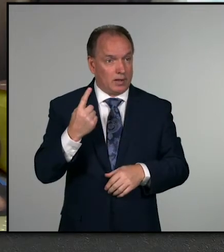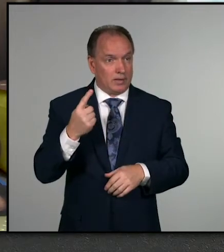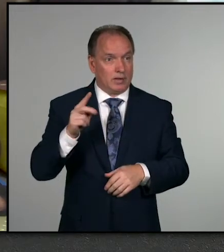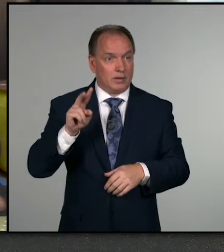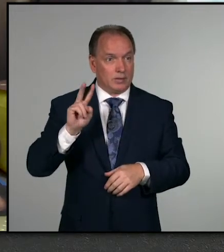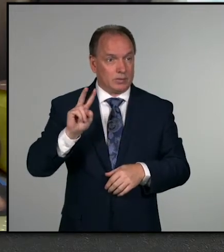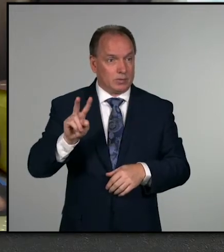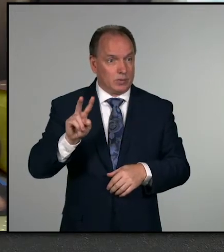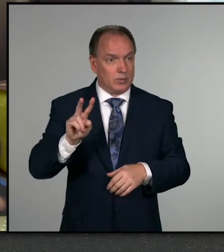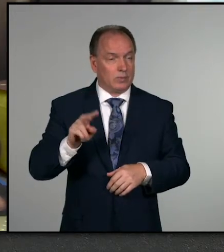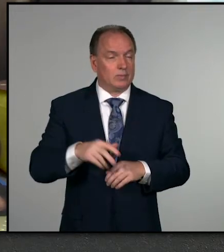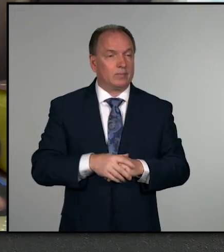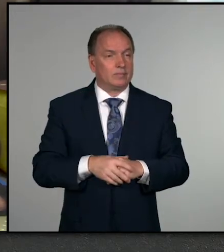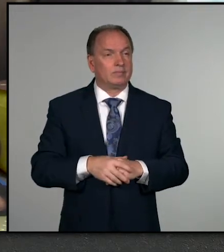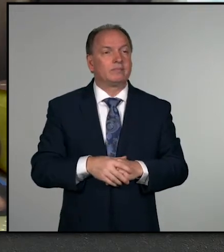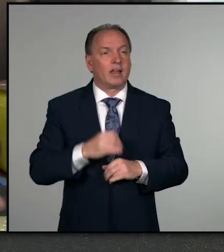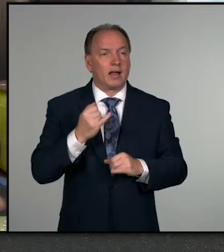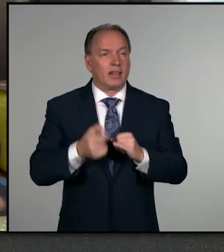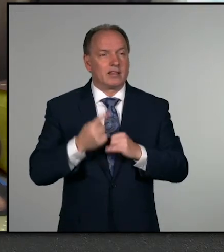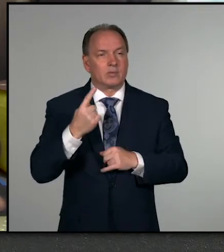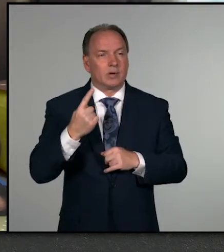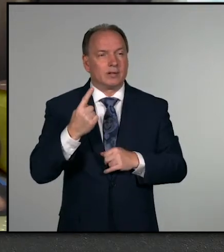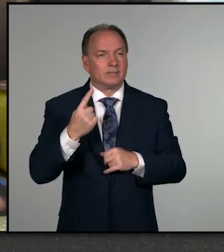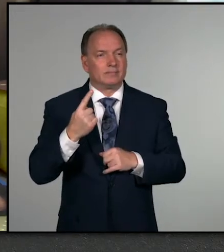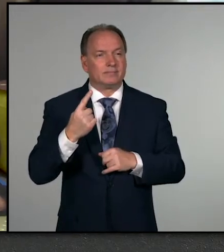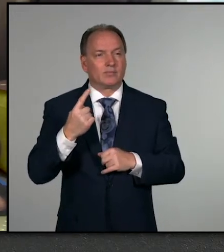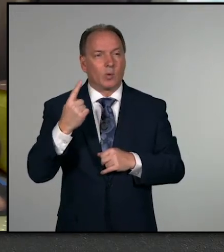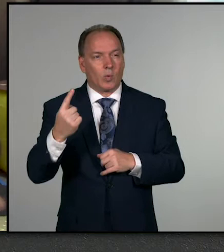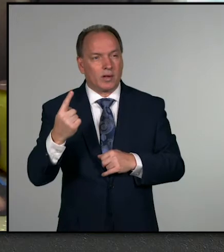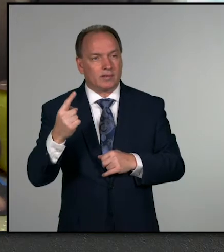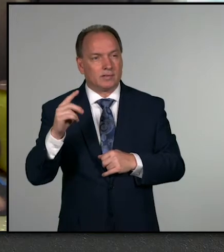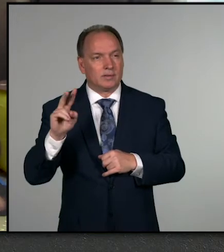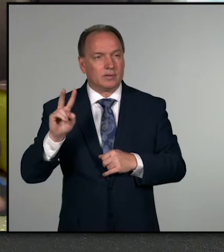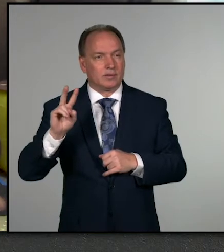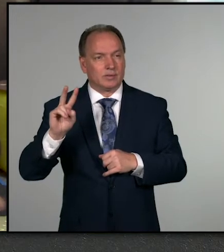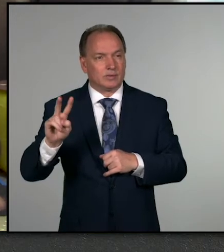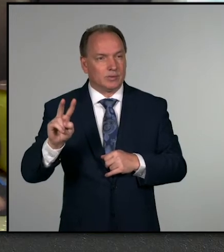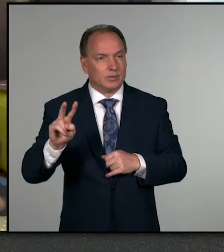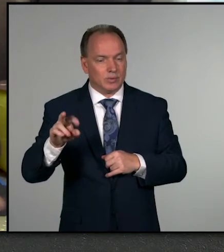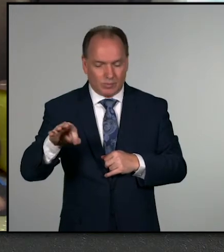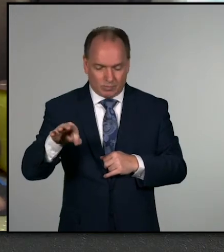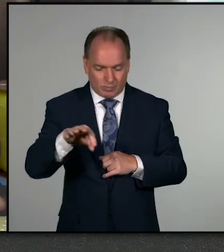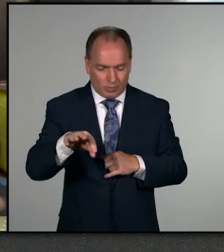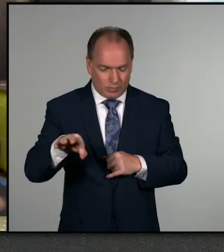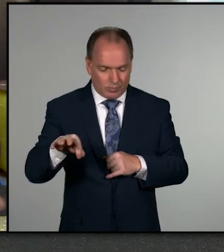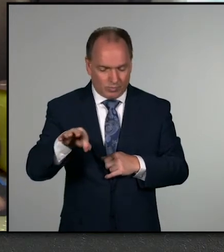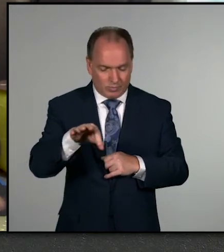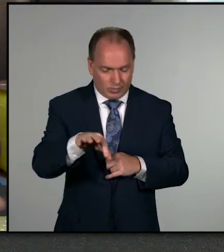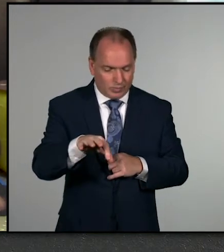1, 2. And our last one. 1,